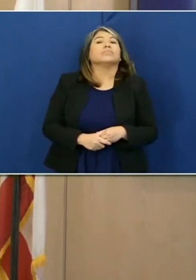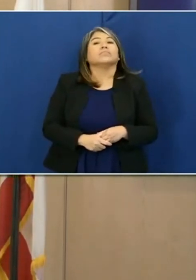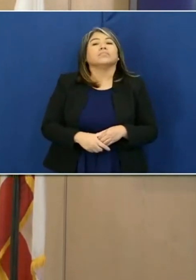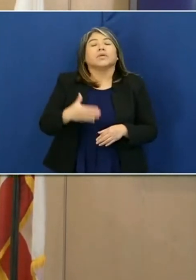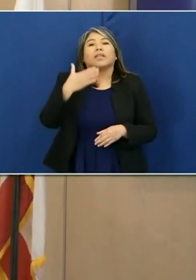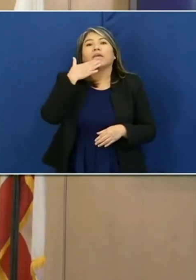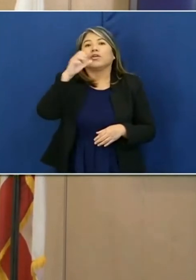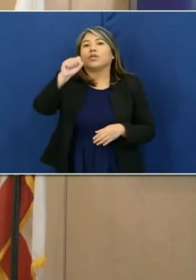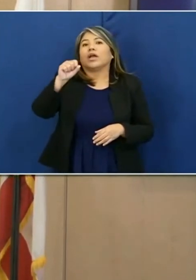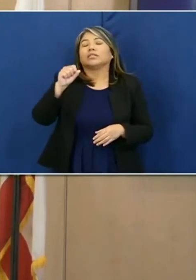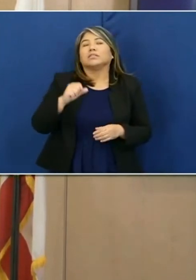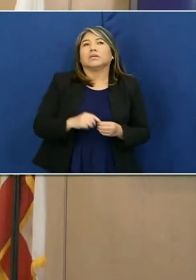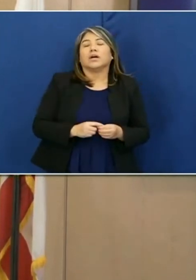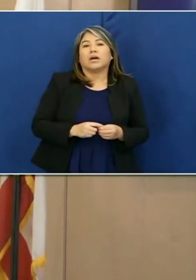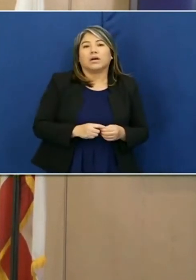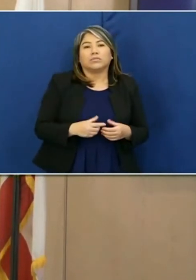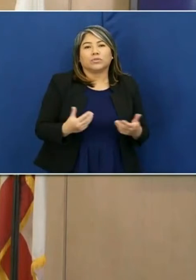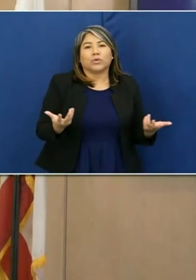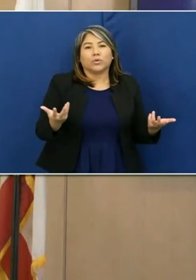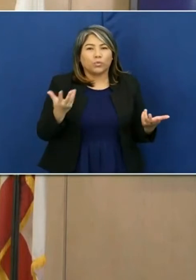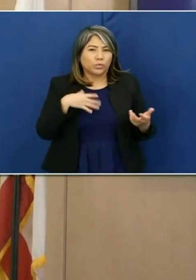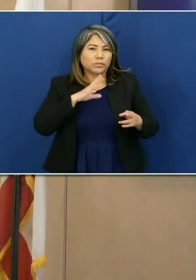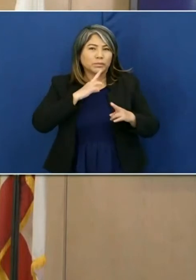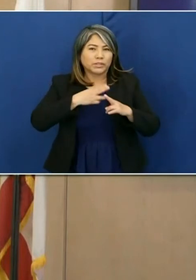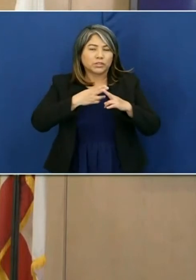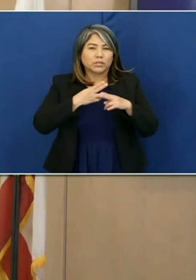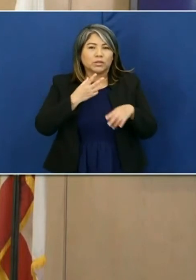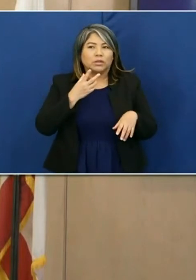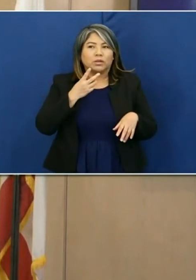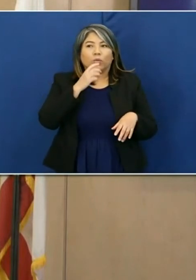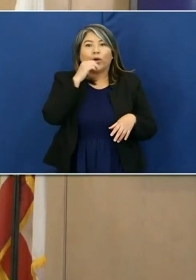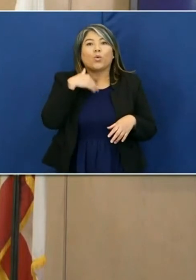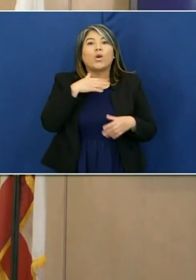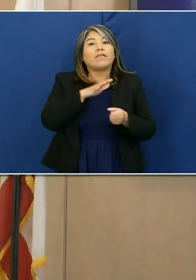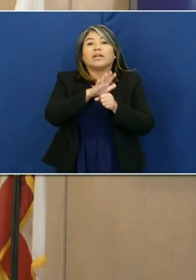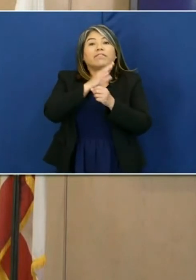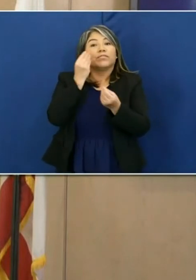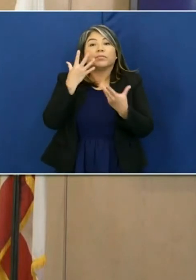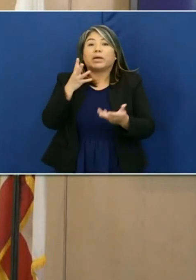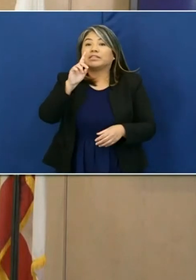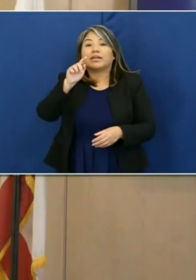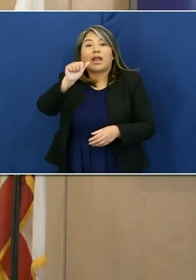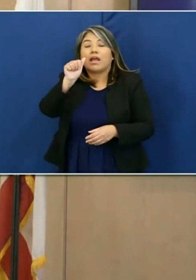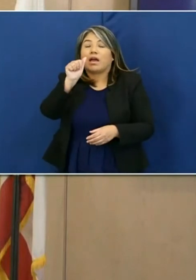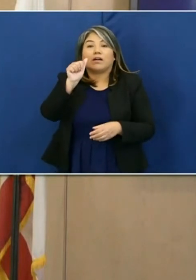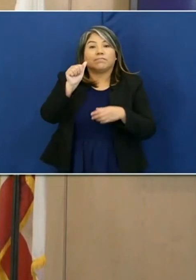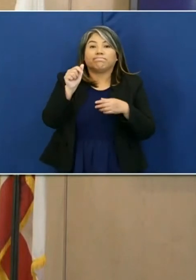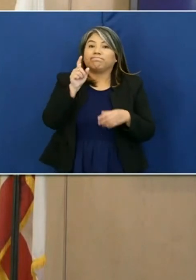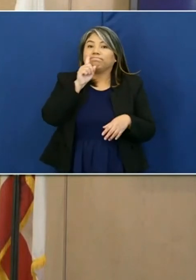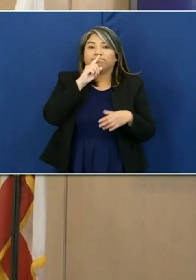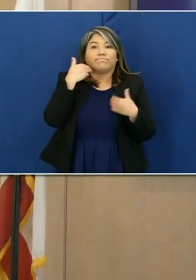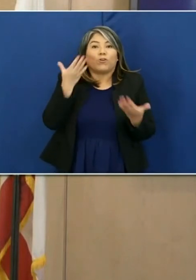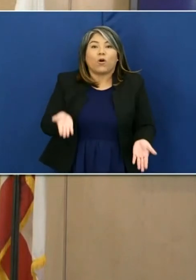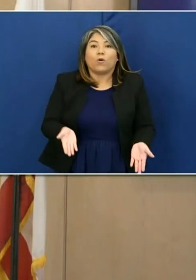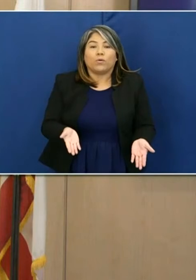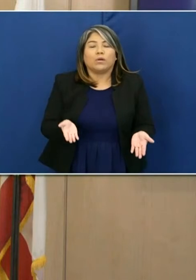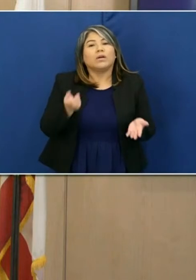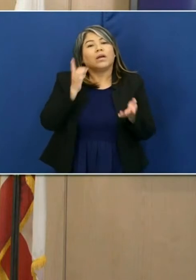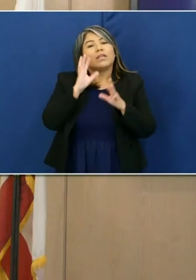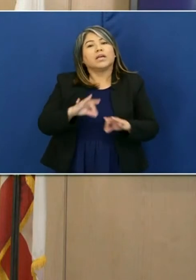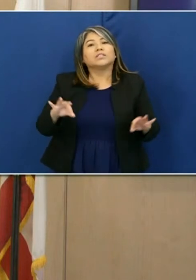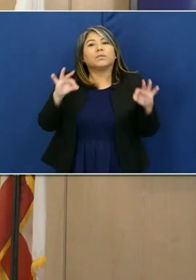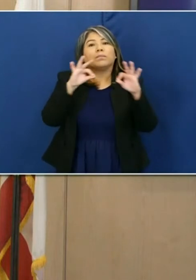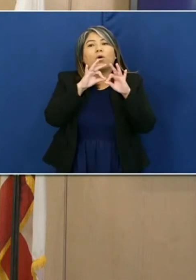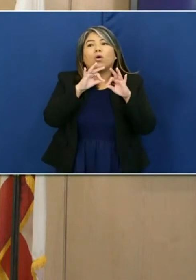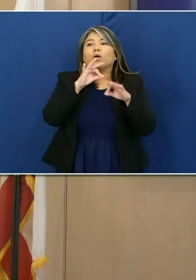Thank you. Yeah, thank you for that question. So as I mentioned, we just don't have the data yet, so we really don't know. And I think it's important that we don't